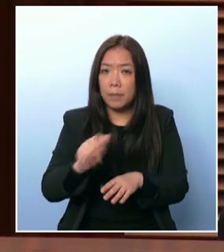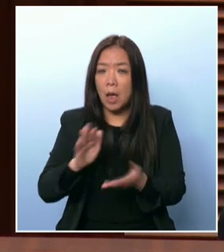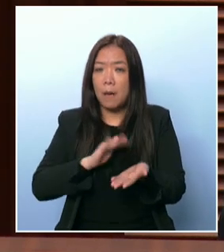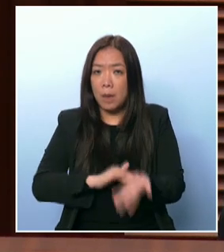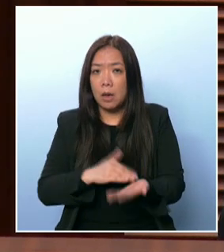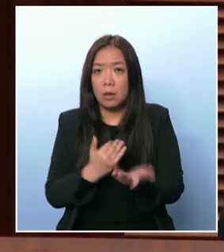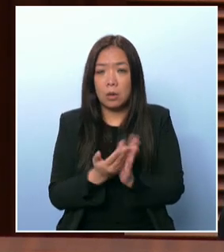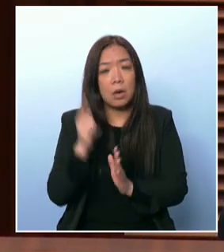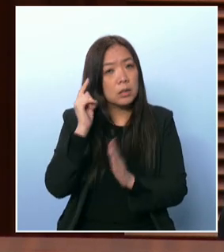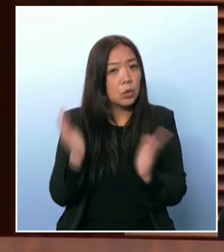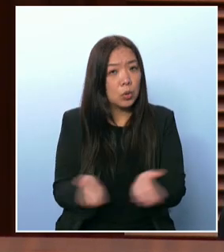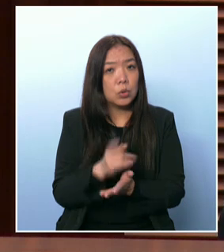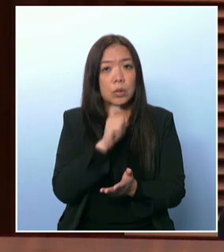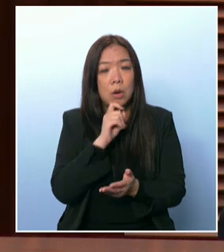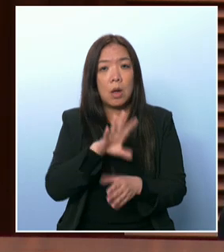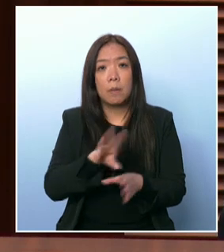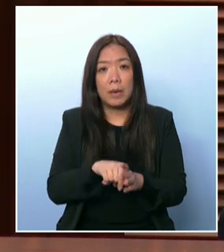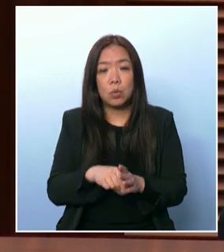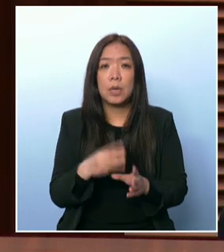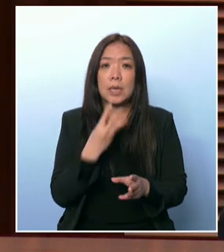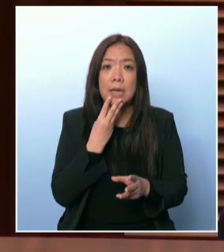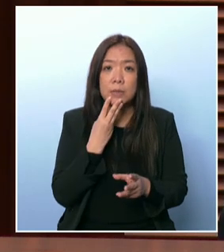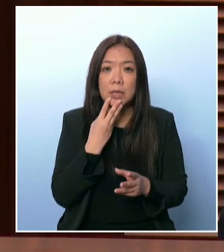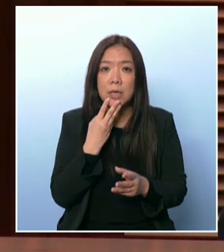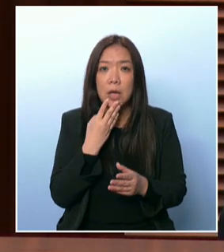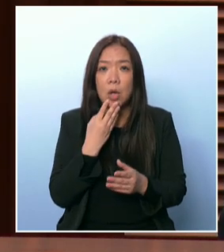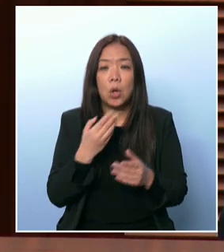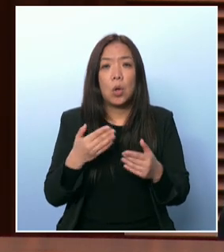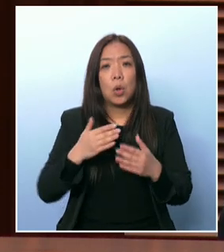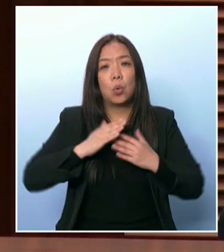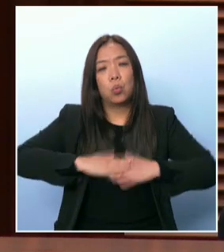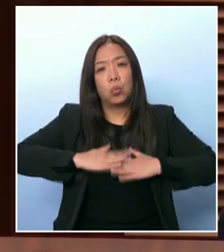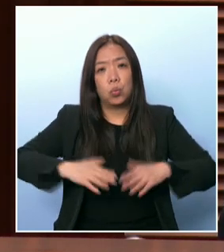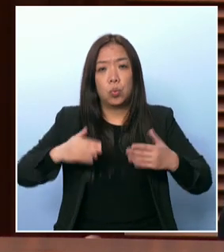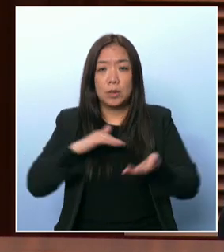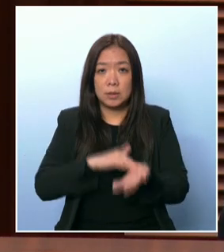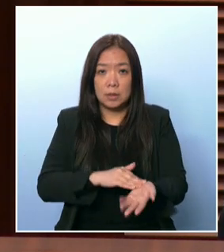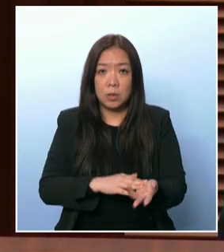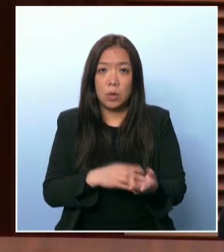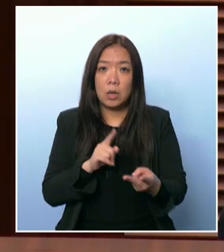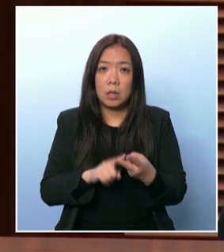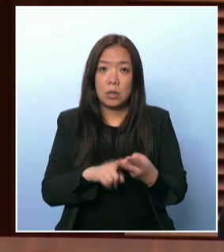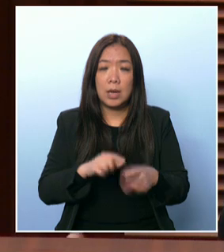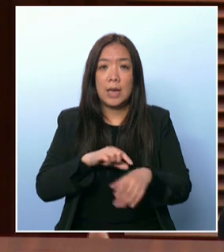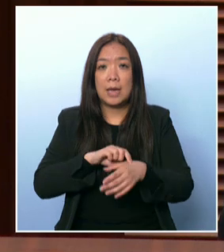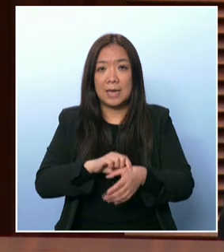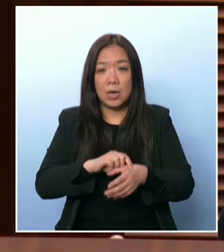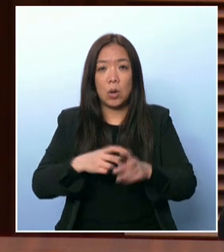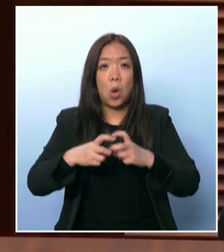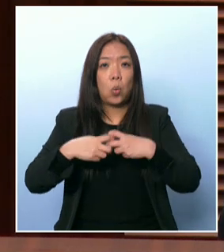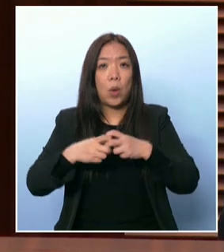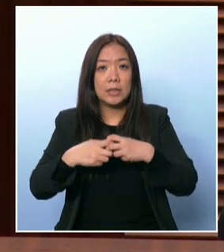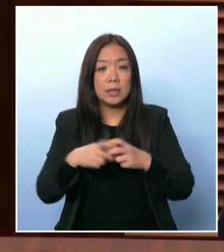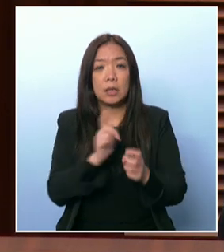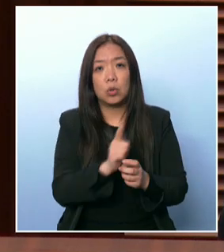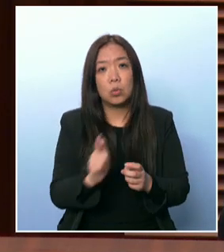the hospitals already. Now, for diseases where CM has an advantage, for example, cancer palliative care, stroke care,